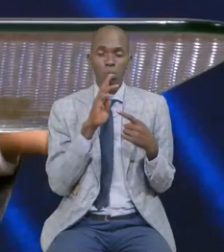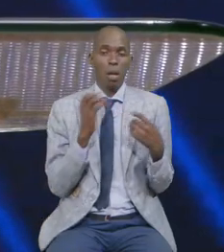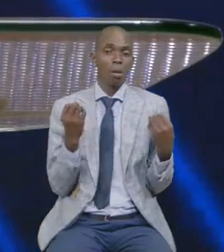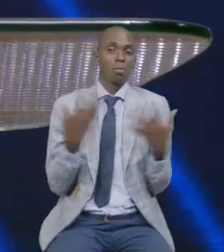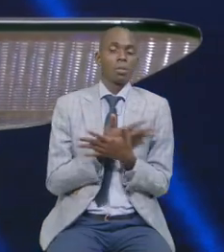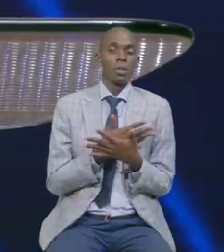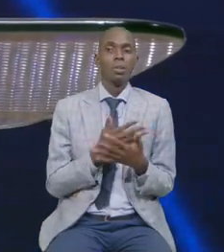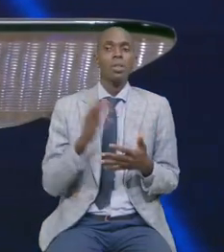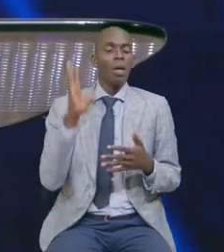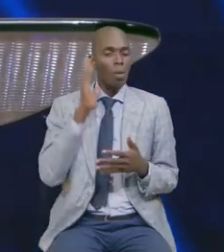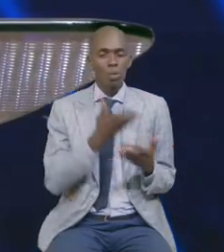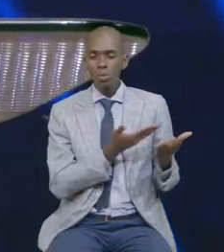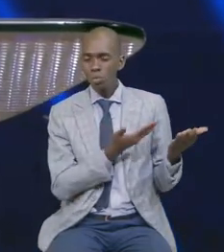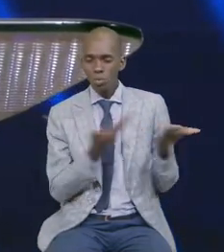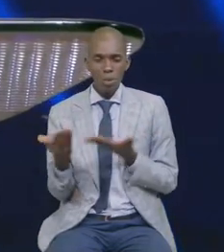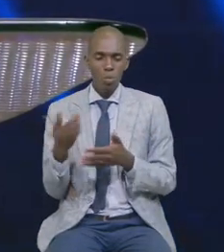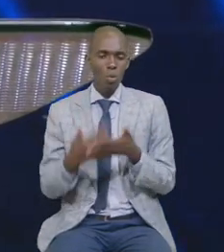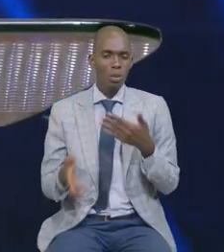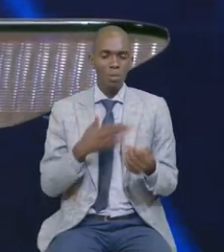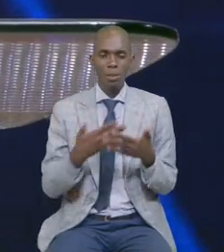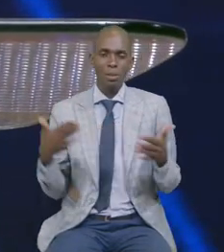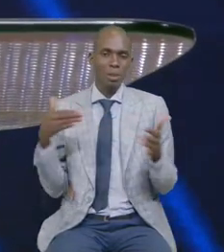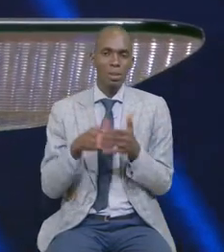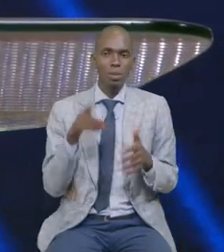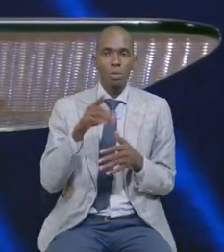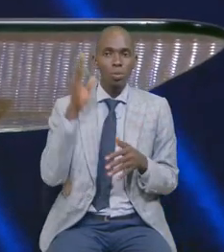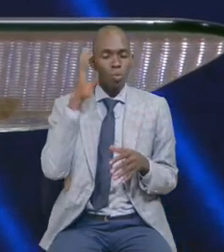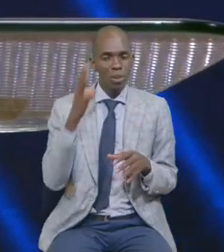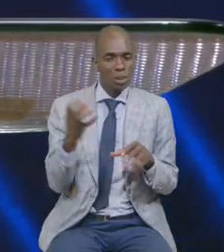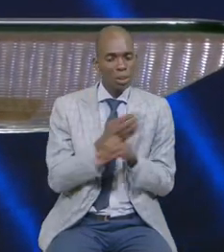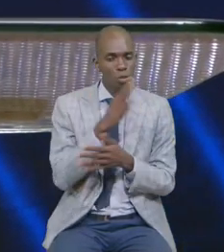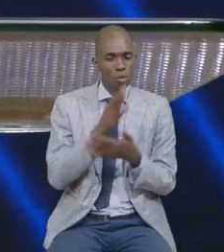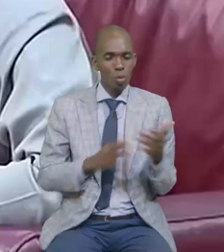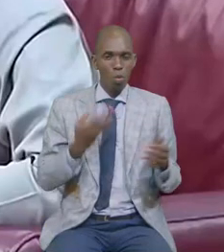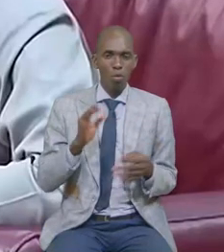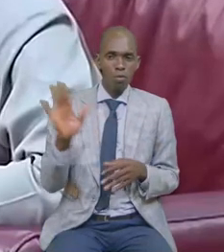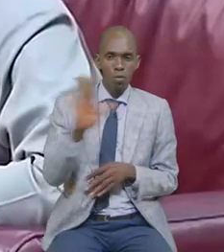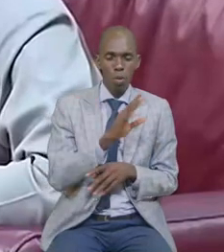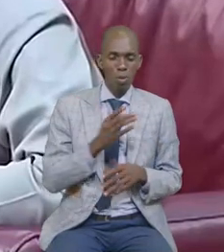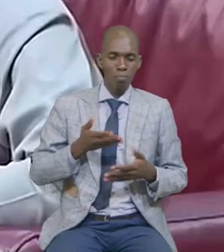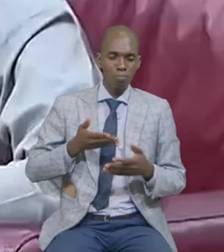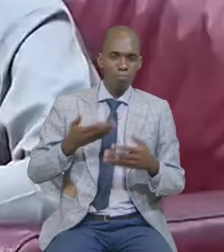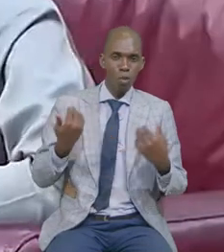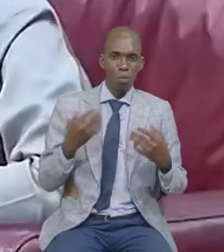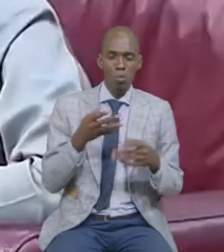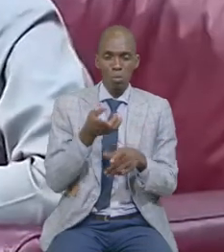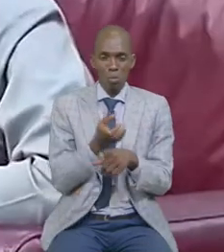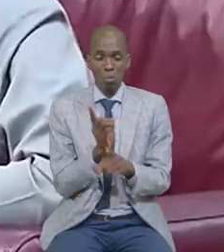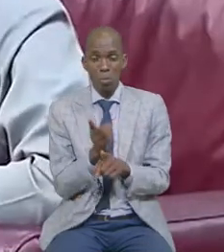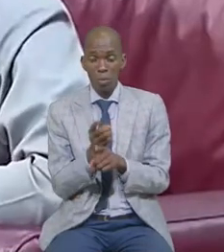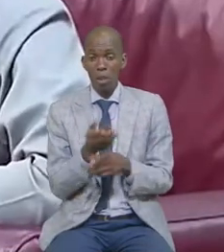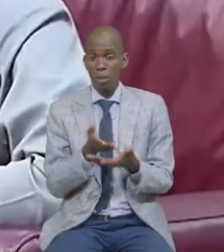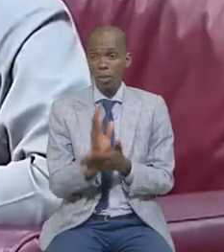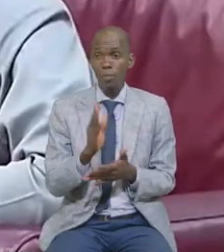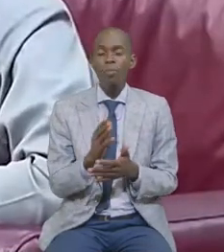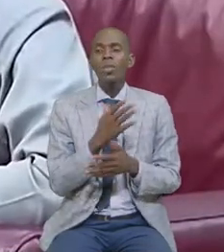lay whatever it is on us they'll take some rights away from us our right but it says and the odd but